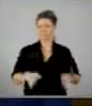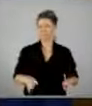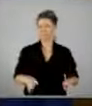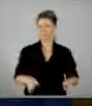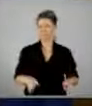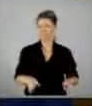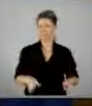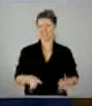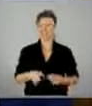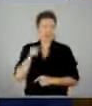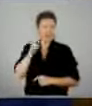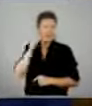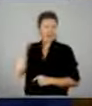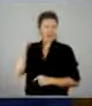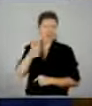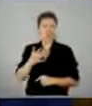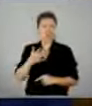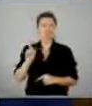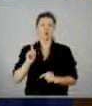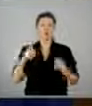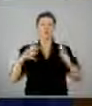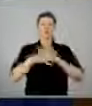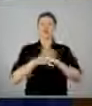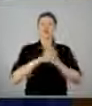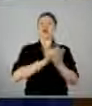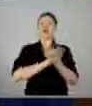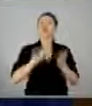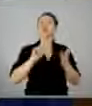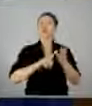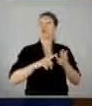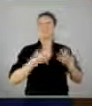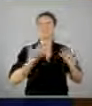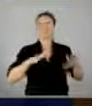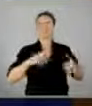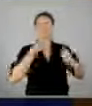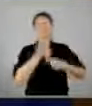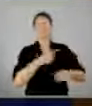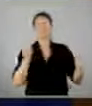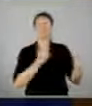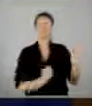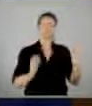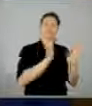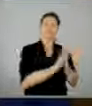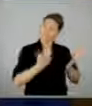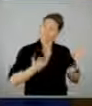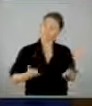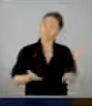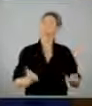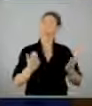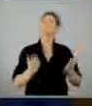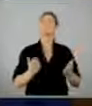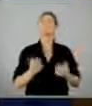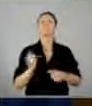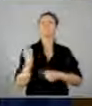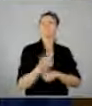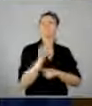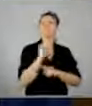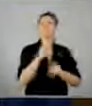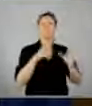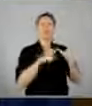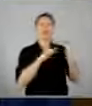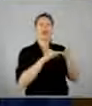overnight, the World Health Organisation, in its statement for authorisation of use, noted that the AstraZeneca